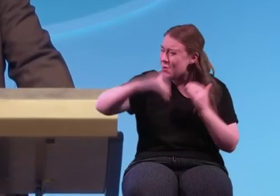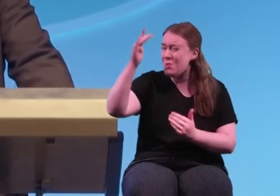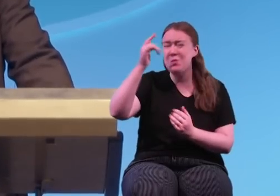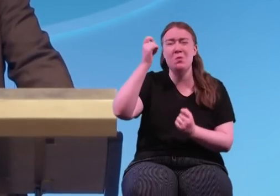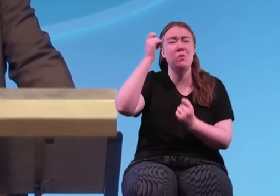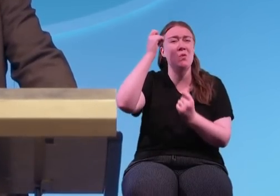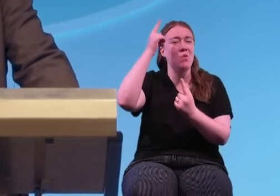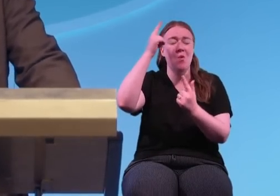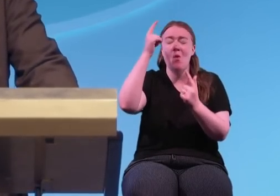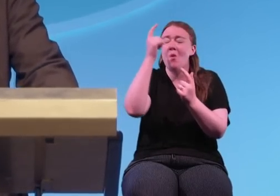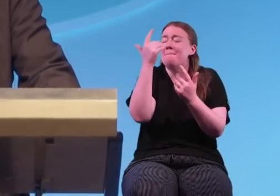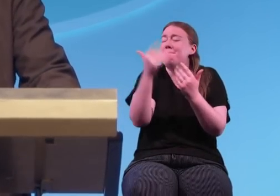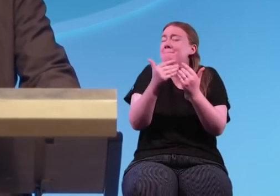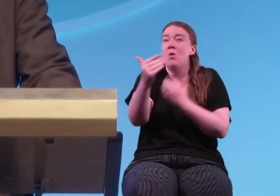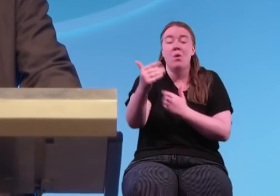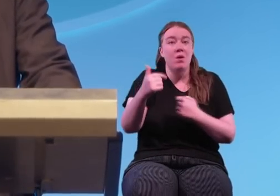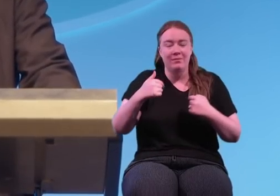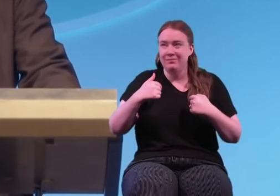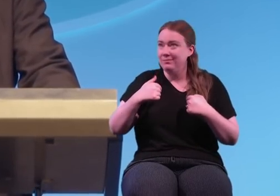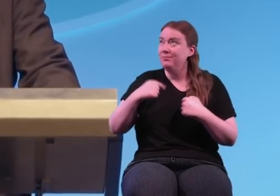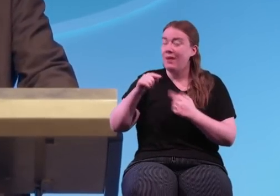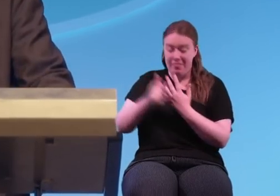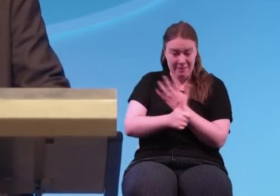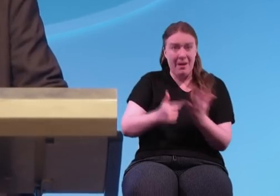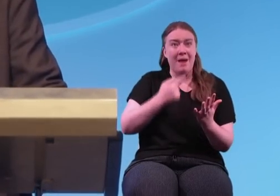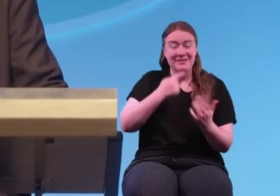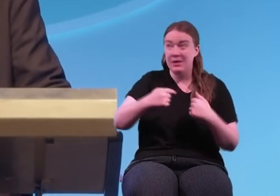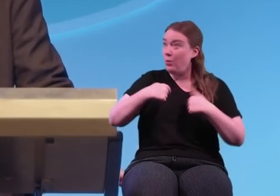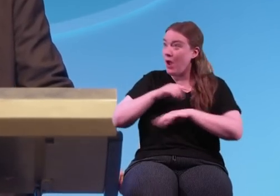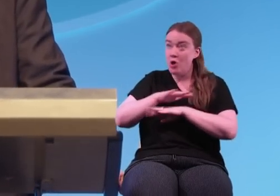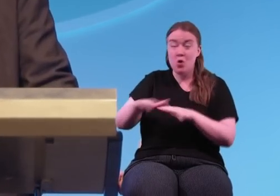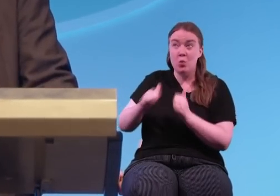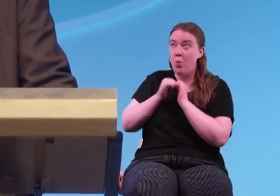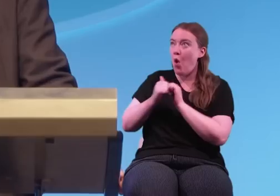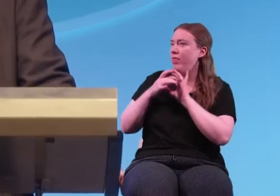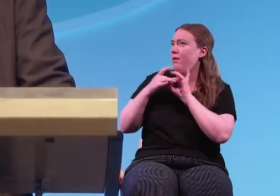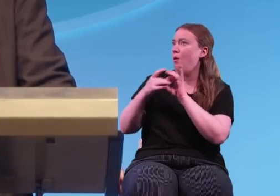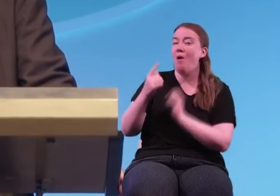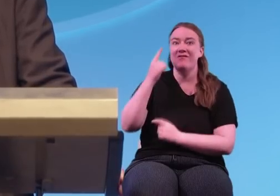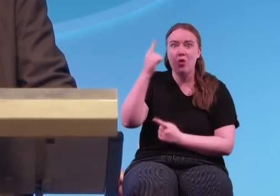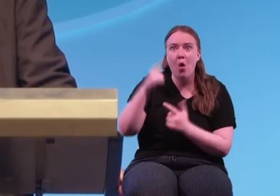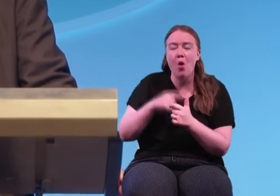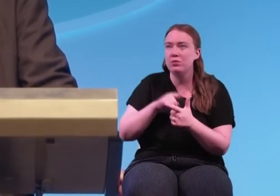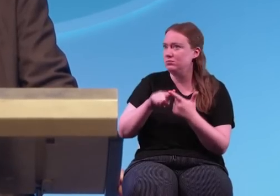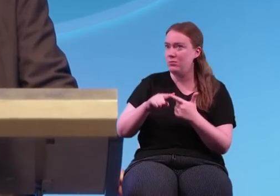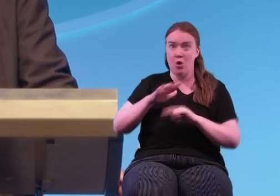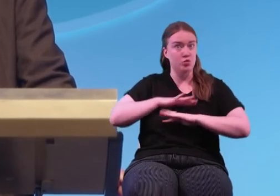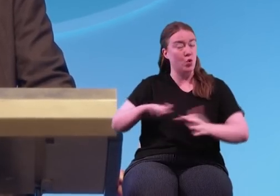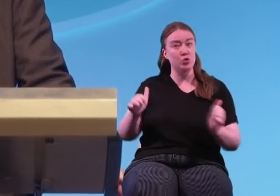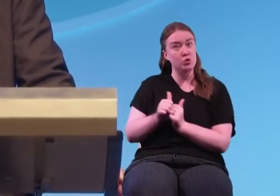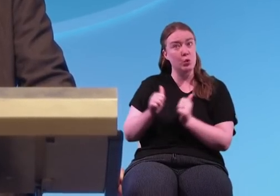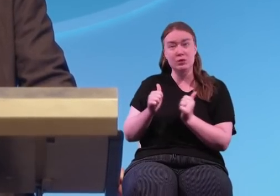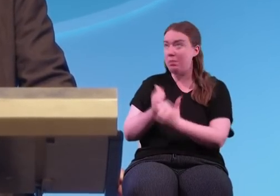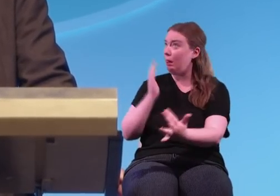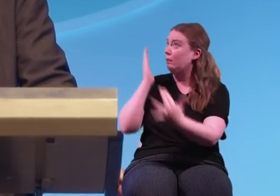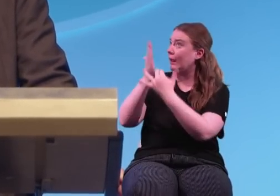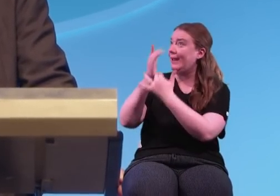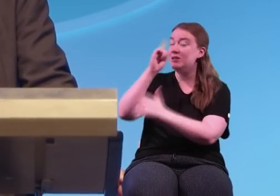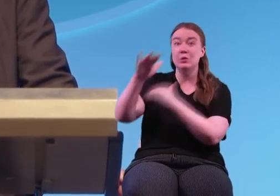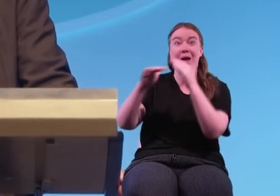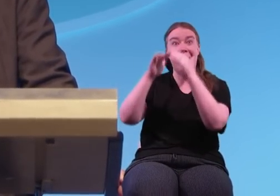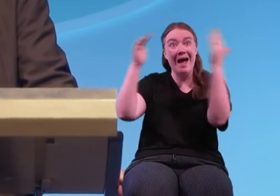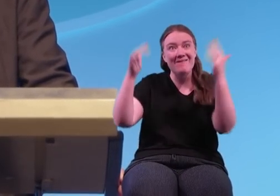of God, we are unfit for heaven, and we are unable to rectify our condition is offensive.